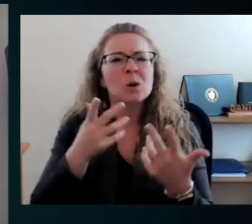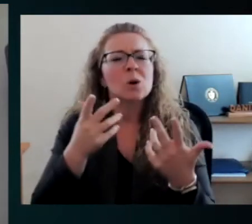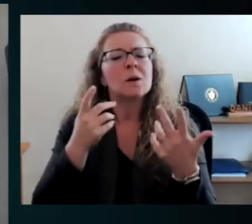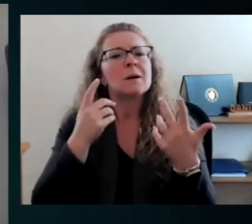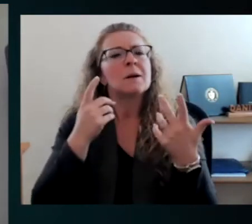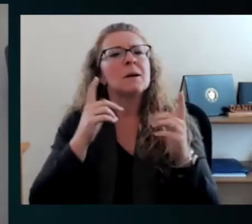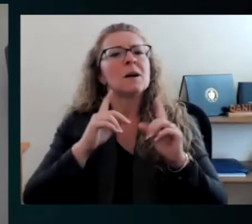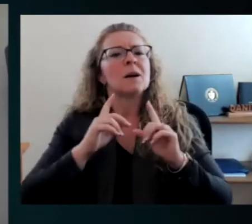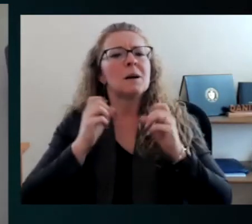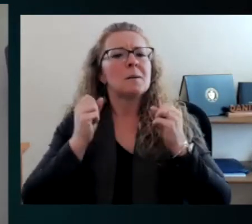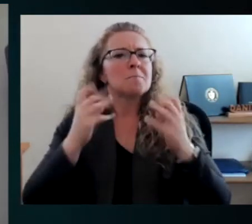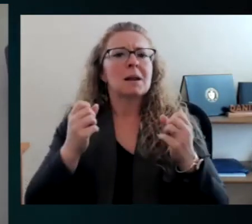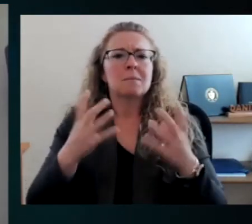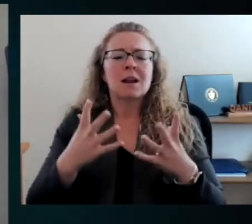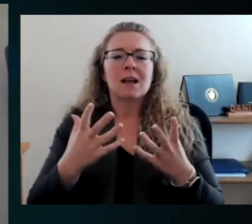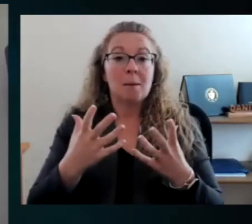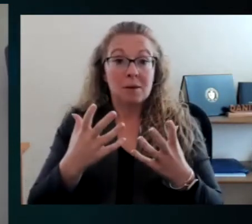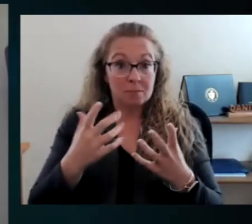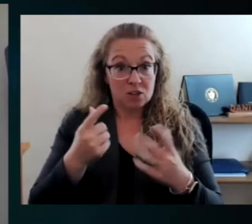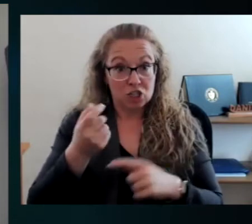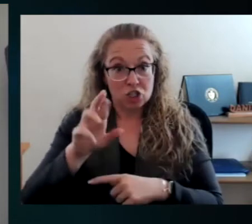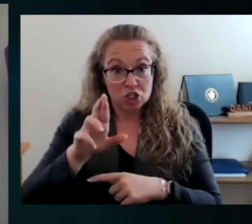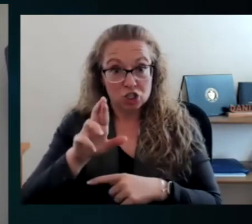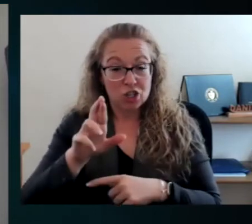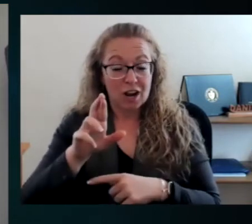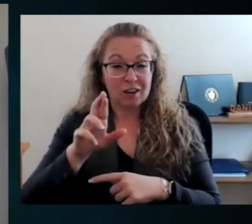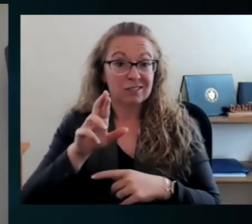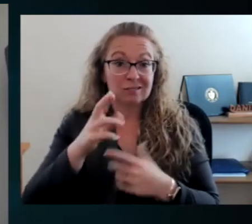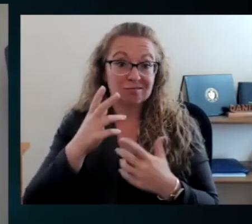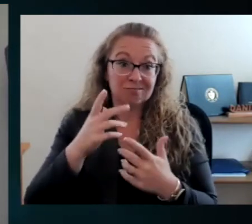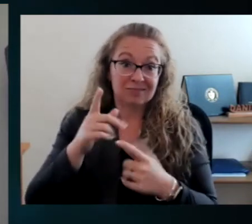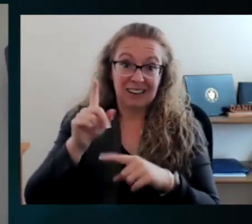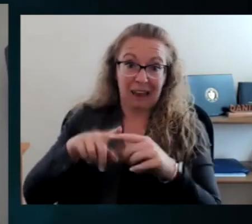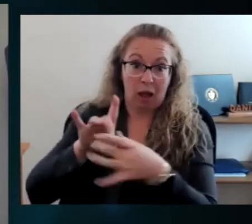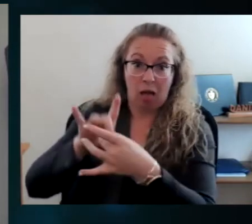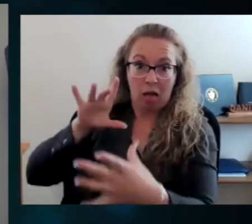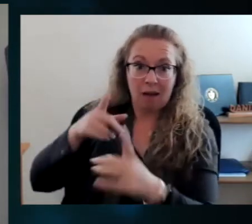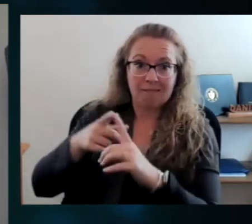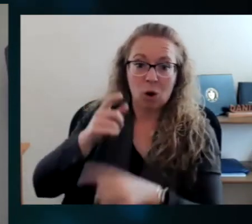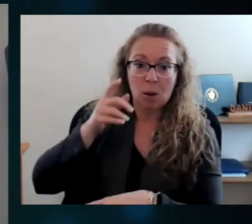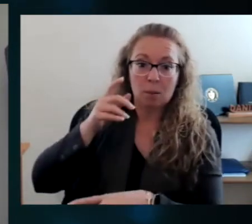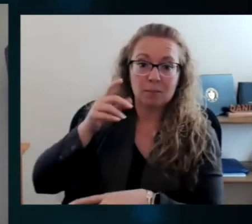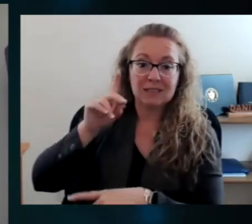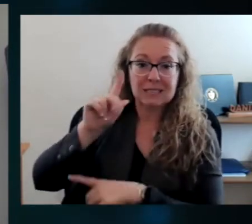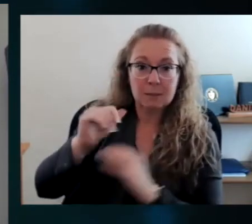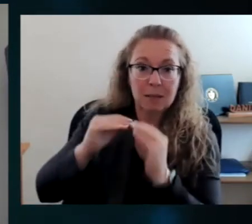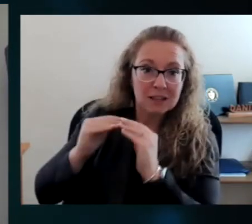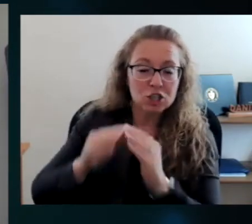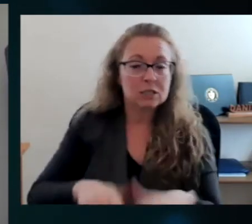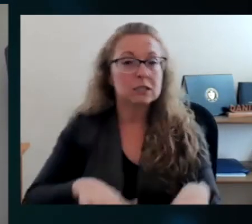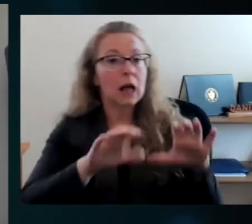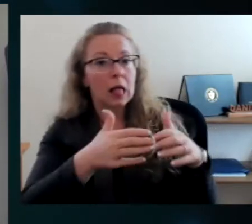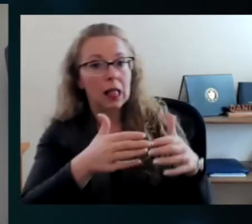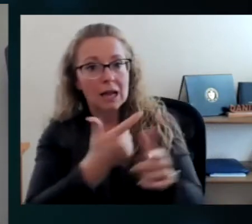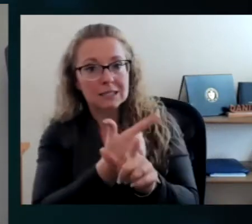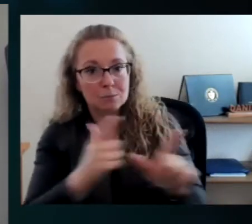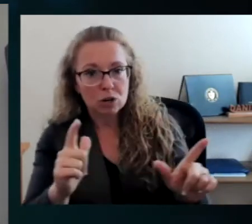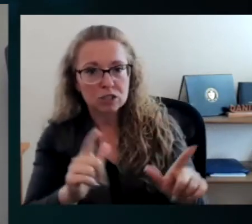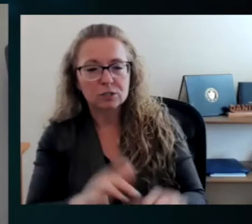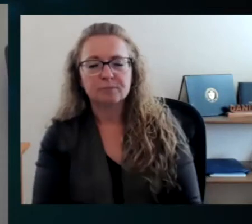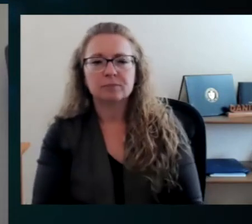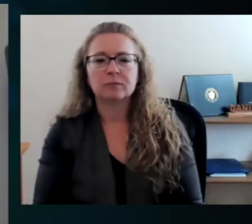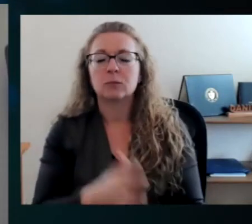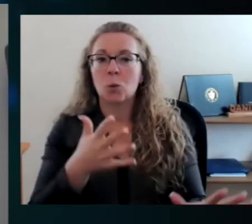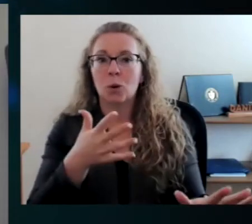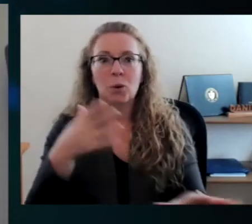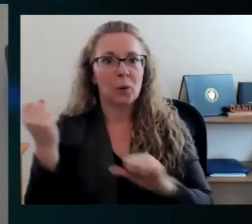gender liberation is inextricable from disability justice and class liberation. So I'm going to very quickly cover the